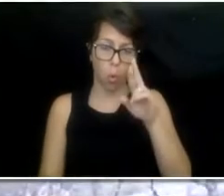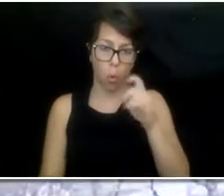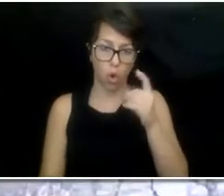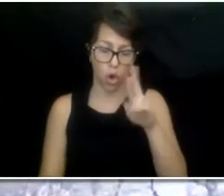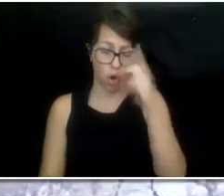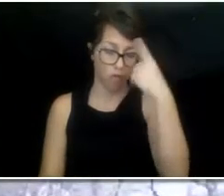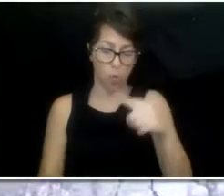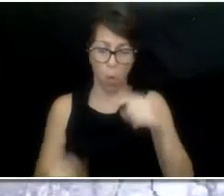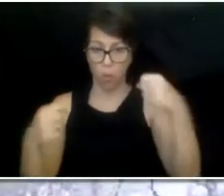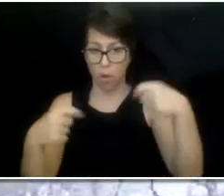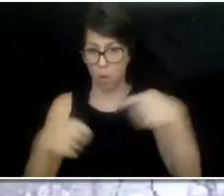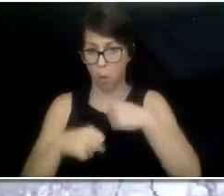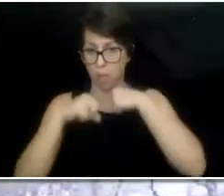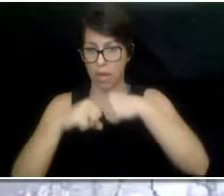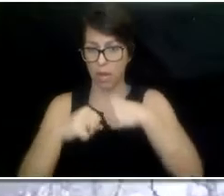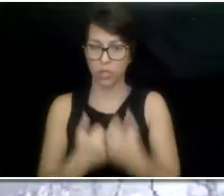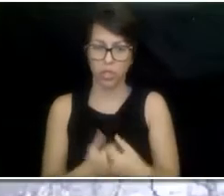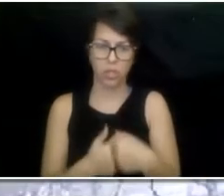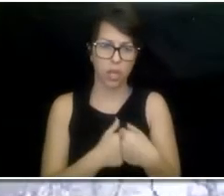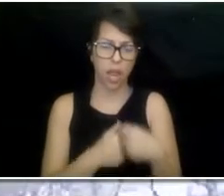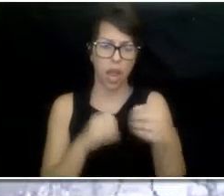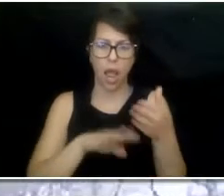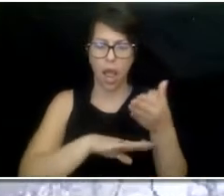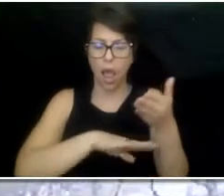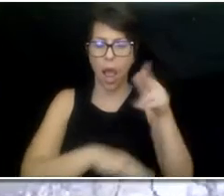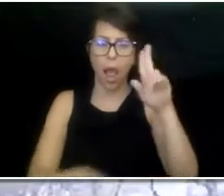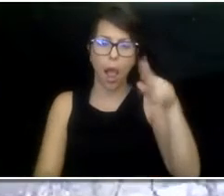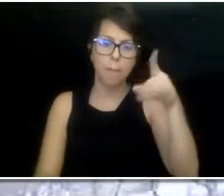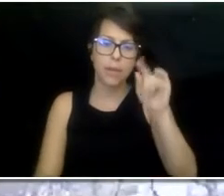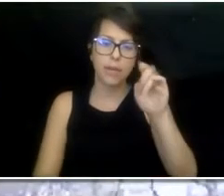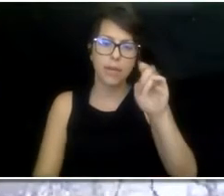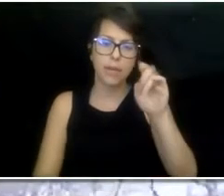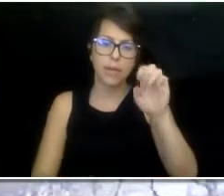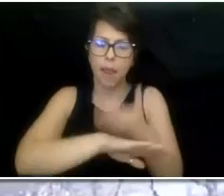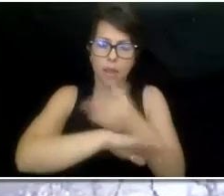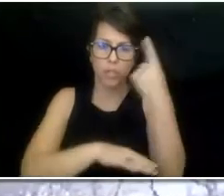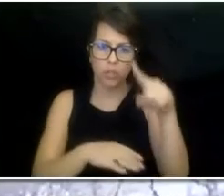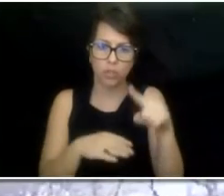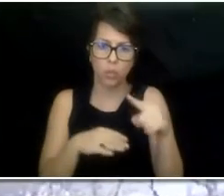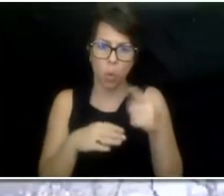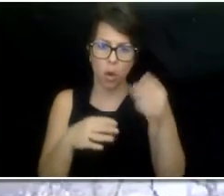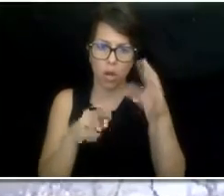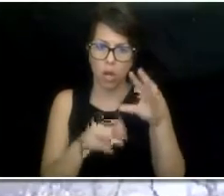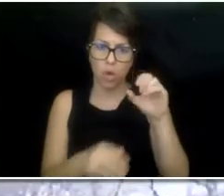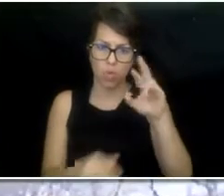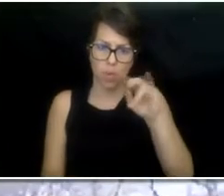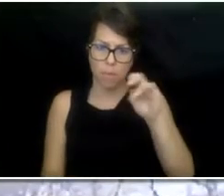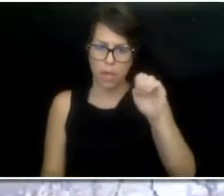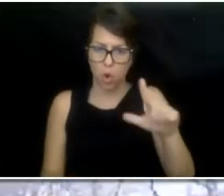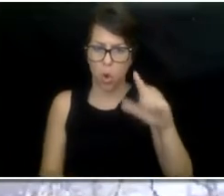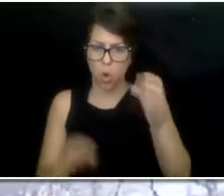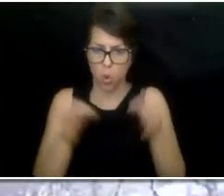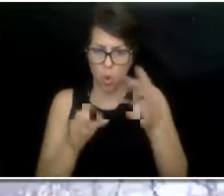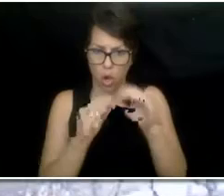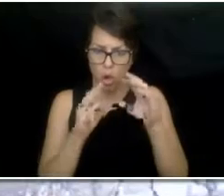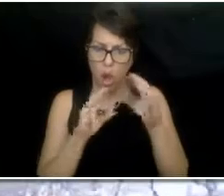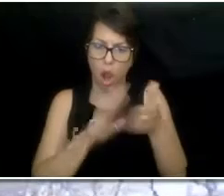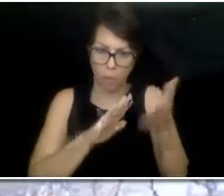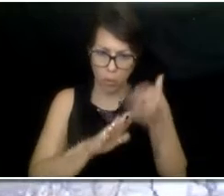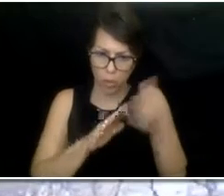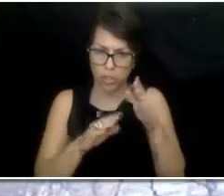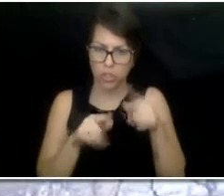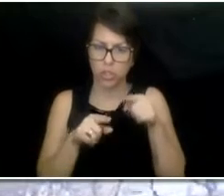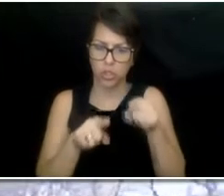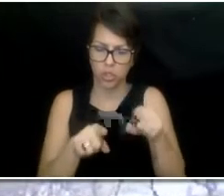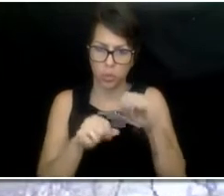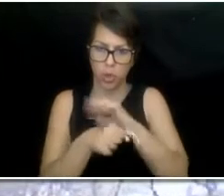this pandemic and are thrilled to receive a grant from the Rihanna Clara Lionel foundation in collaboration